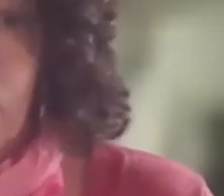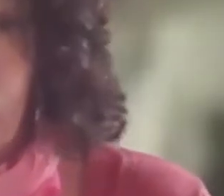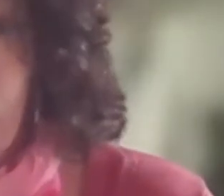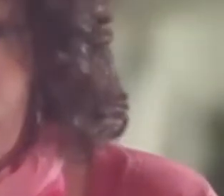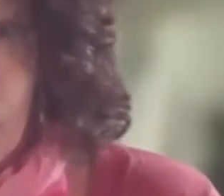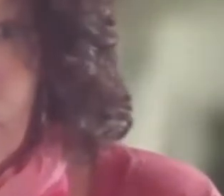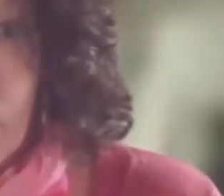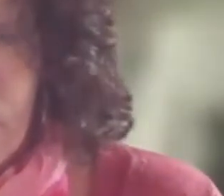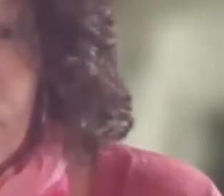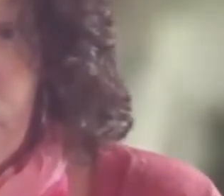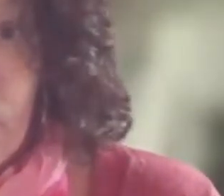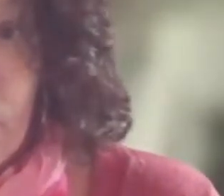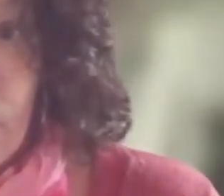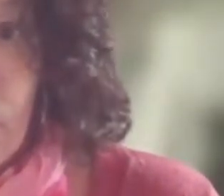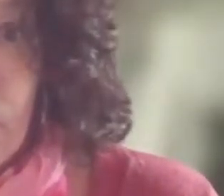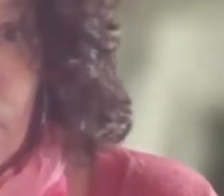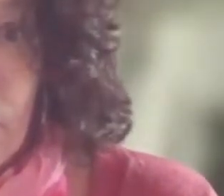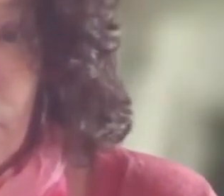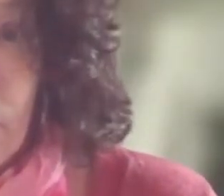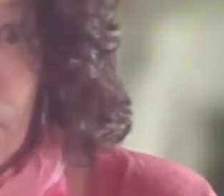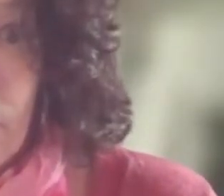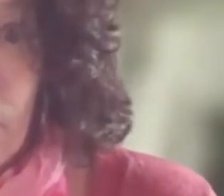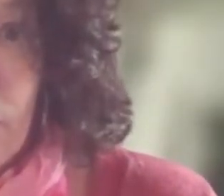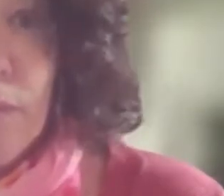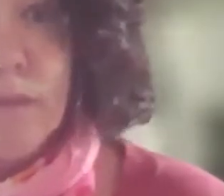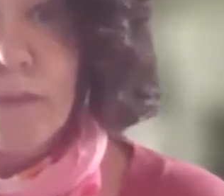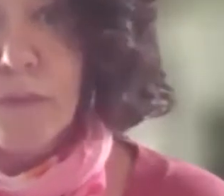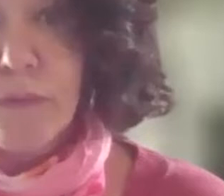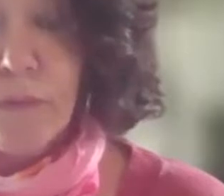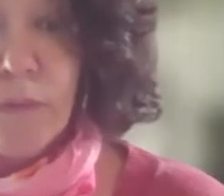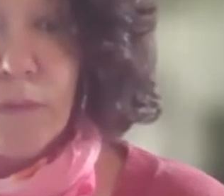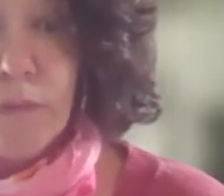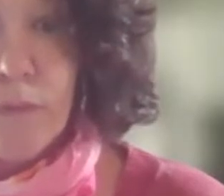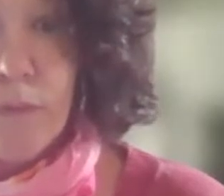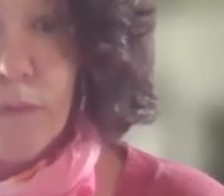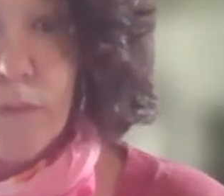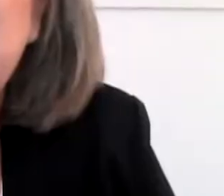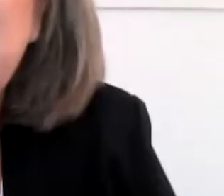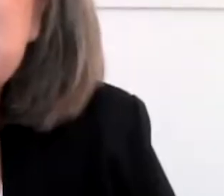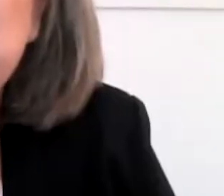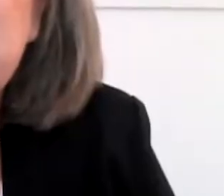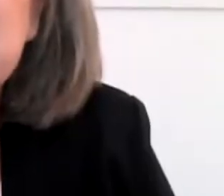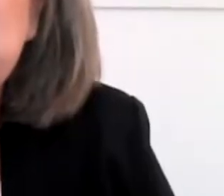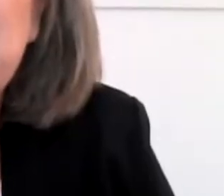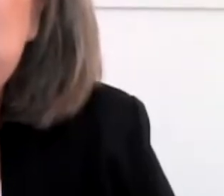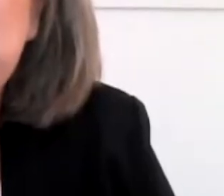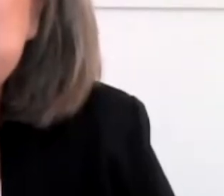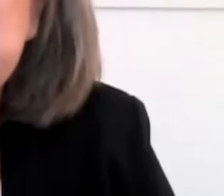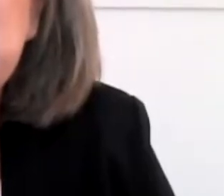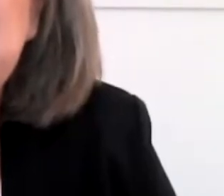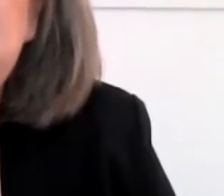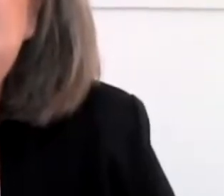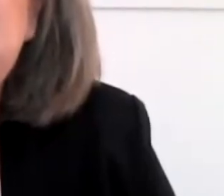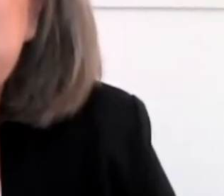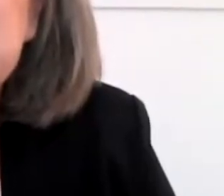research on organizations working to overlay trauma-informed lens in workplace? So Connie, that's a great